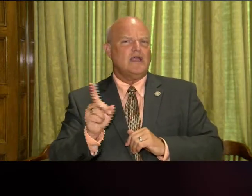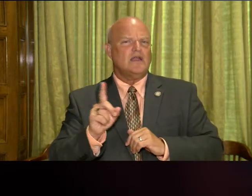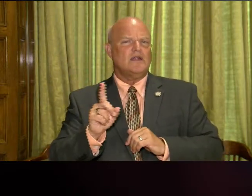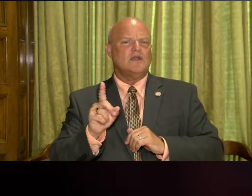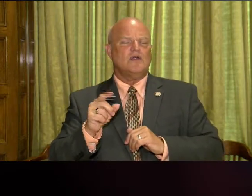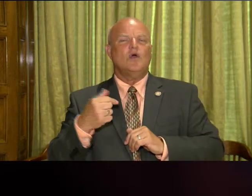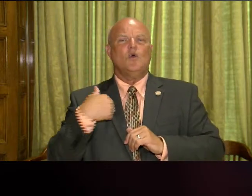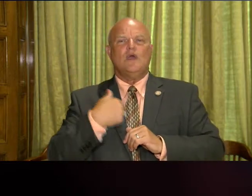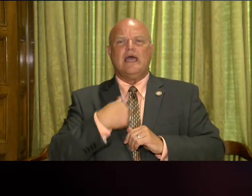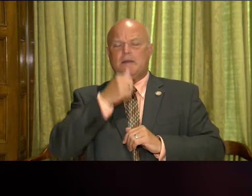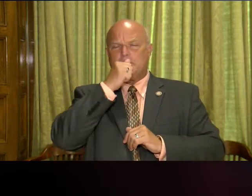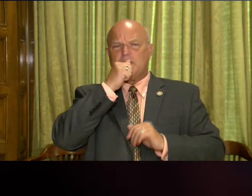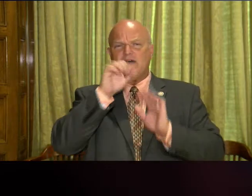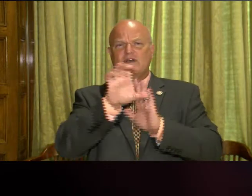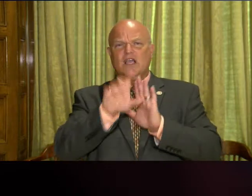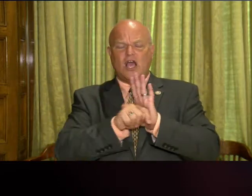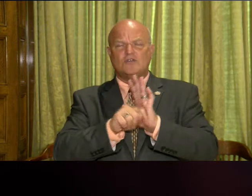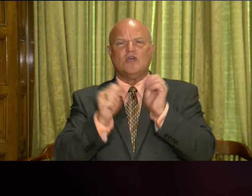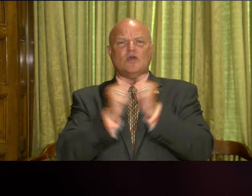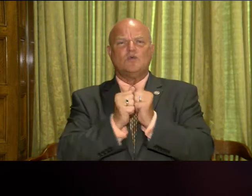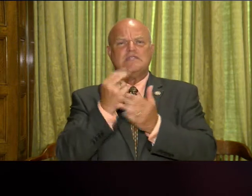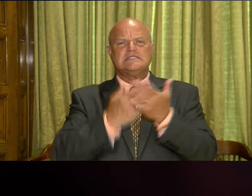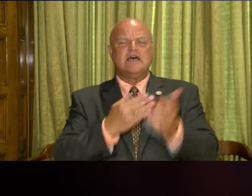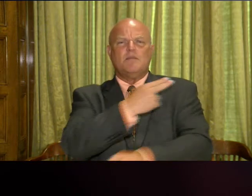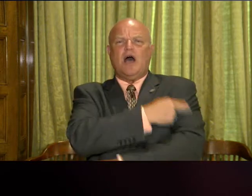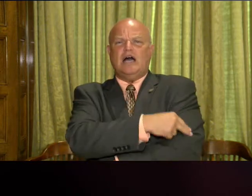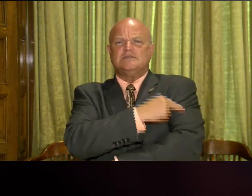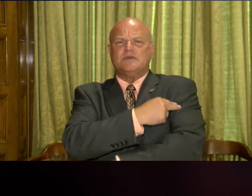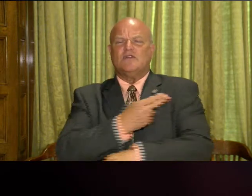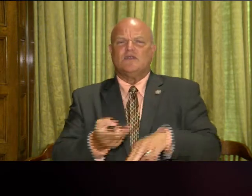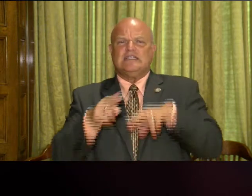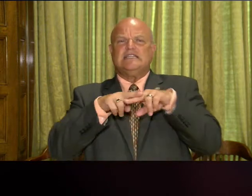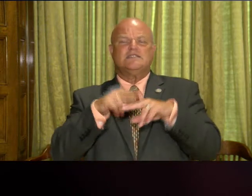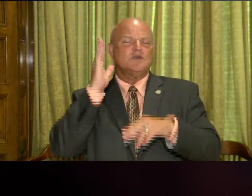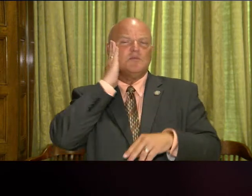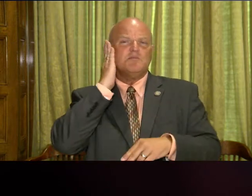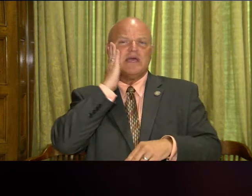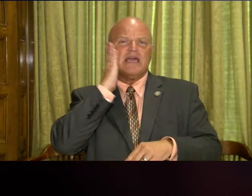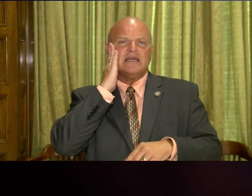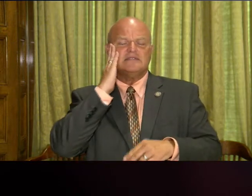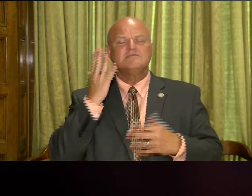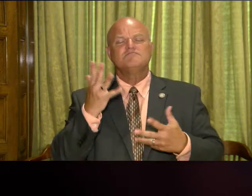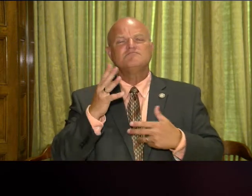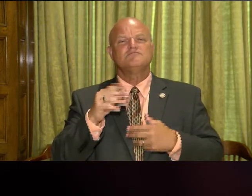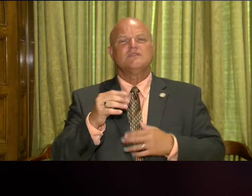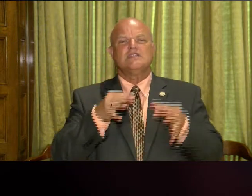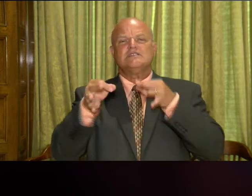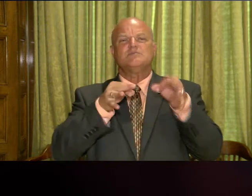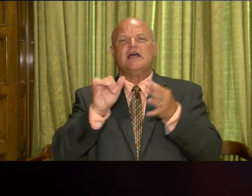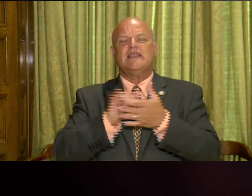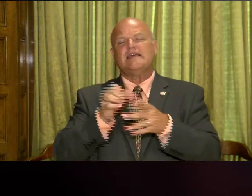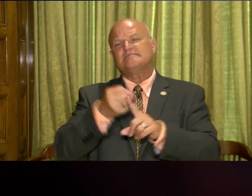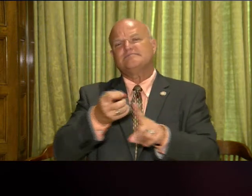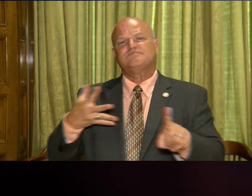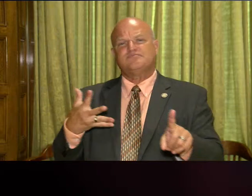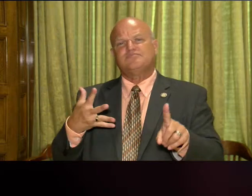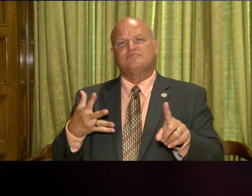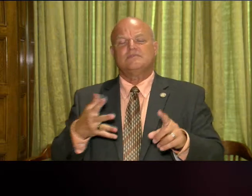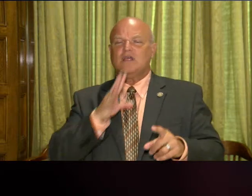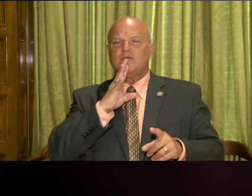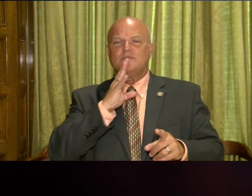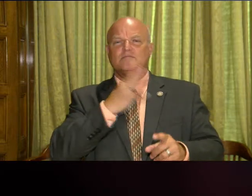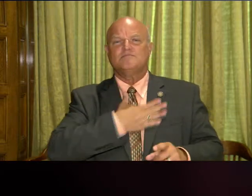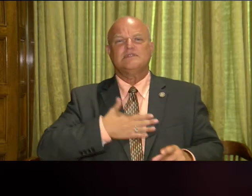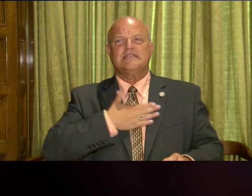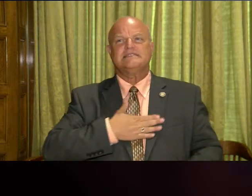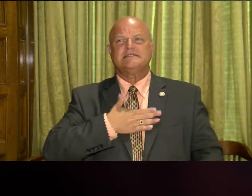the state had a private contract with some hospitals for additional bed space and that sort of thing. Have you given that much more talk with